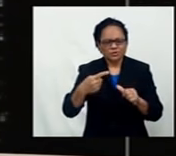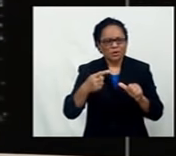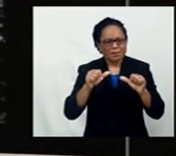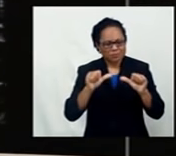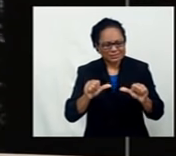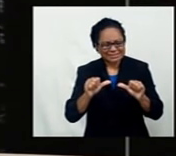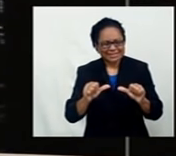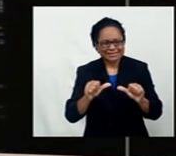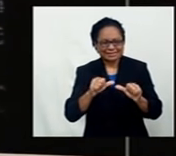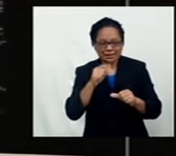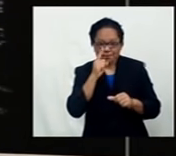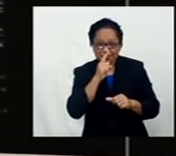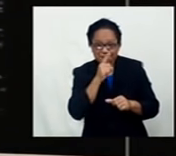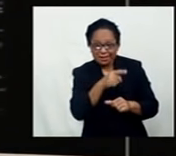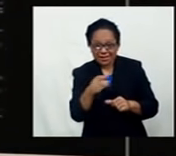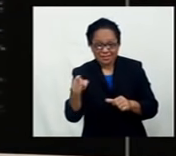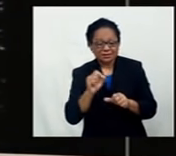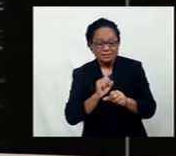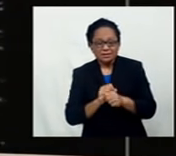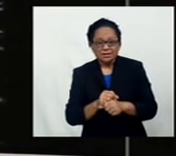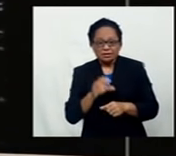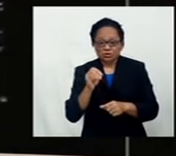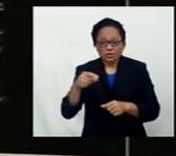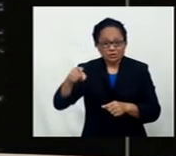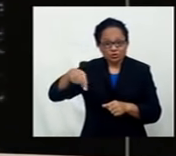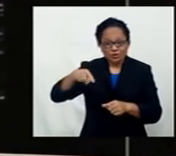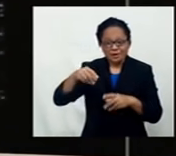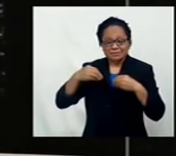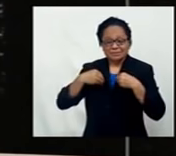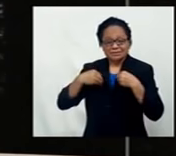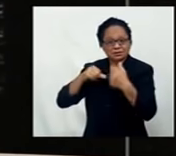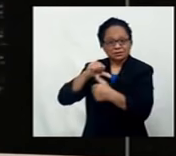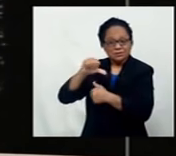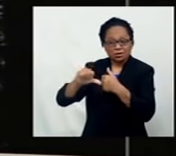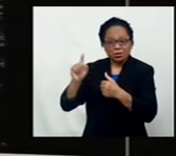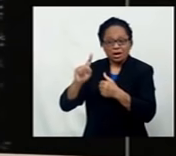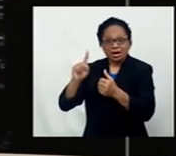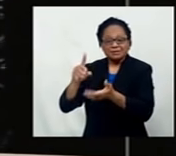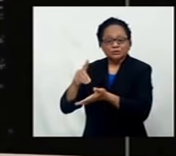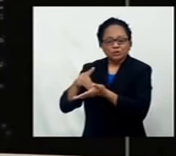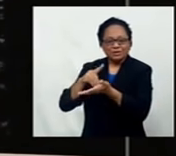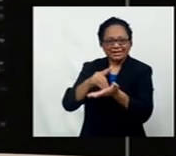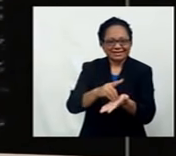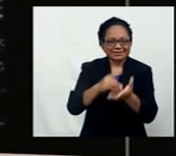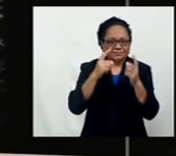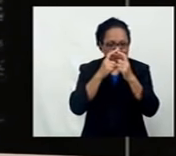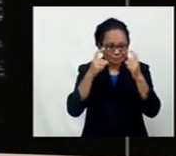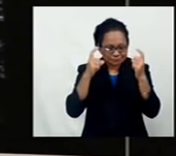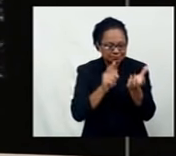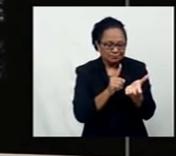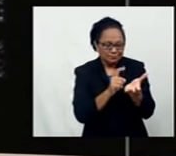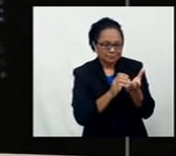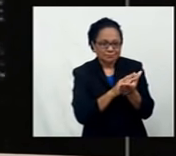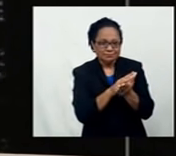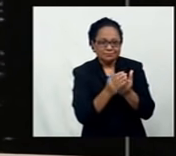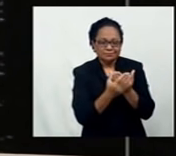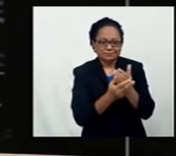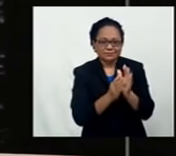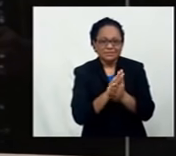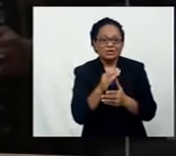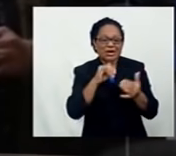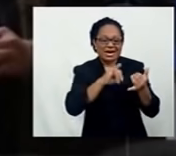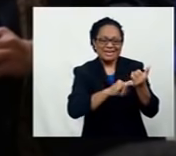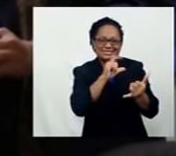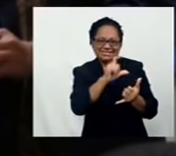ongoing pandemic, the Suva Retailers Association has today donated more face masks and hand sanitizers to the Suva City